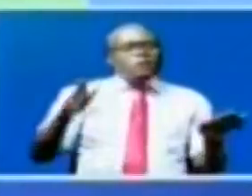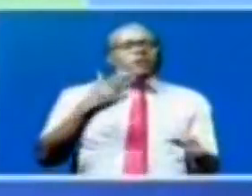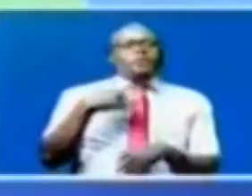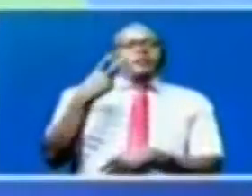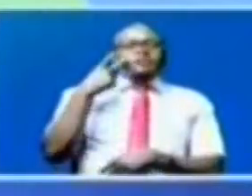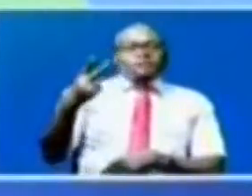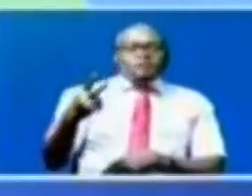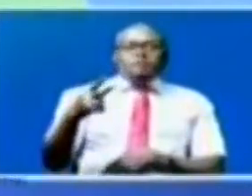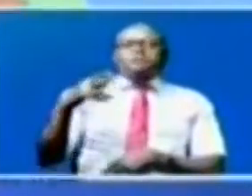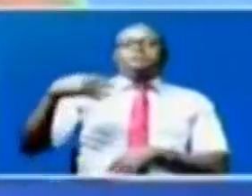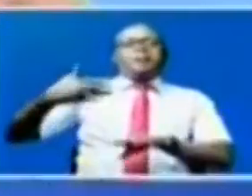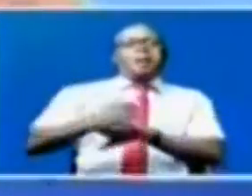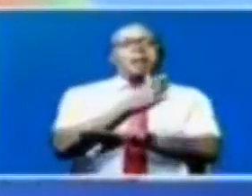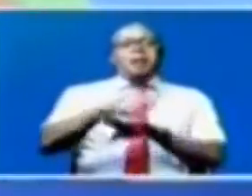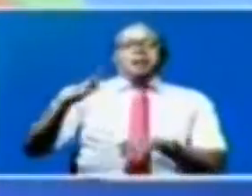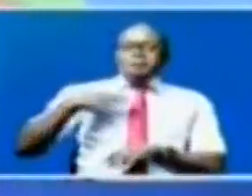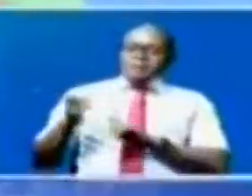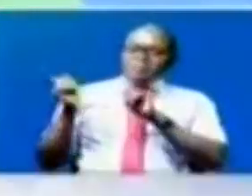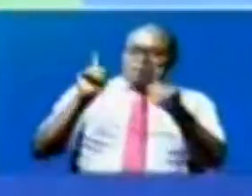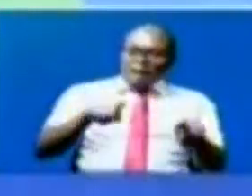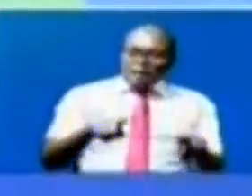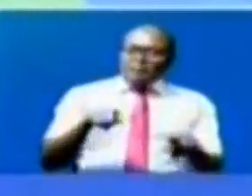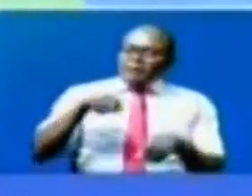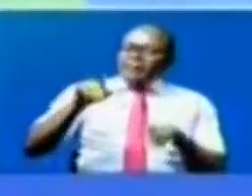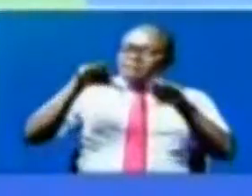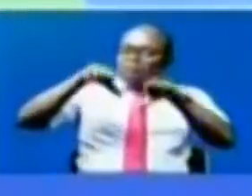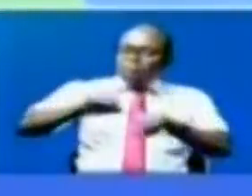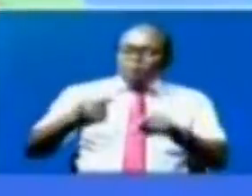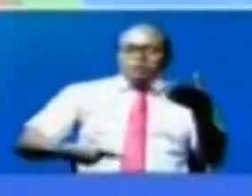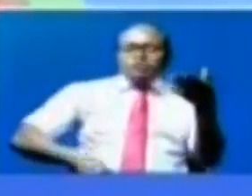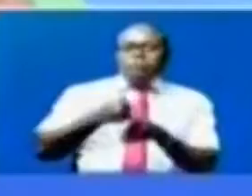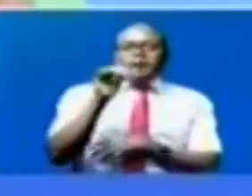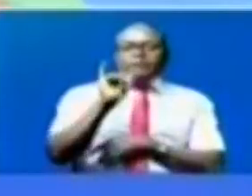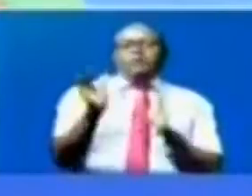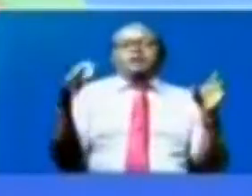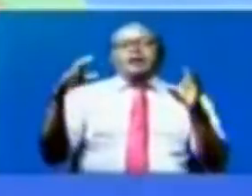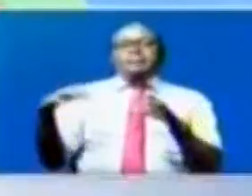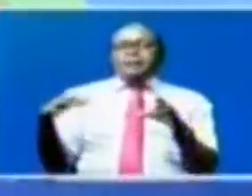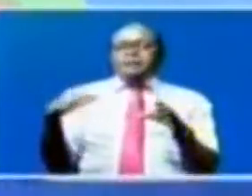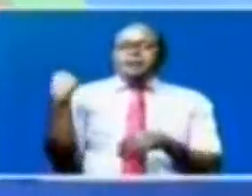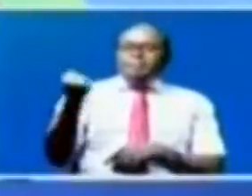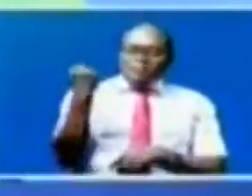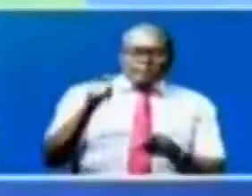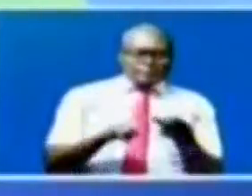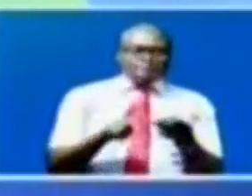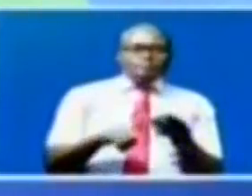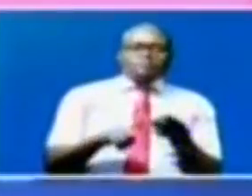kuona matapeli wamekuja, sasa hao ndio wanataka kununua kiwanda cha Mumias na